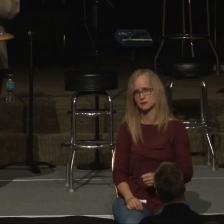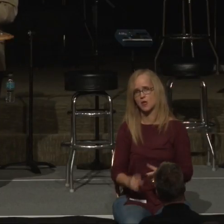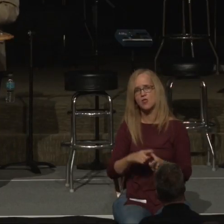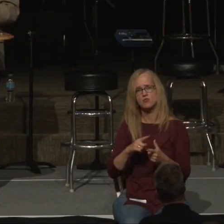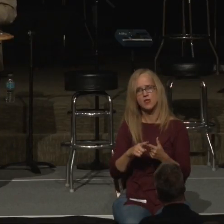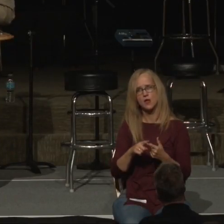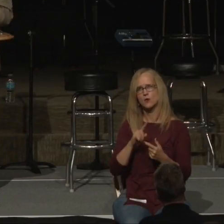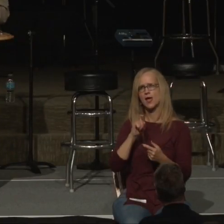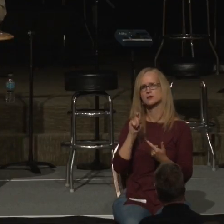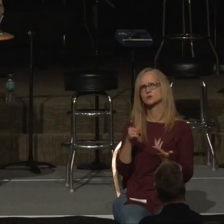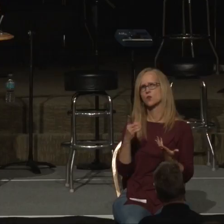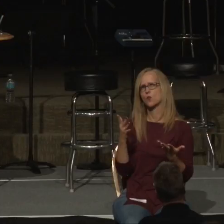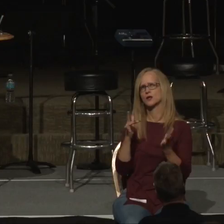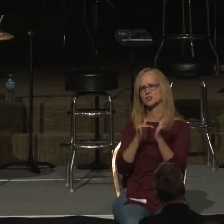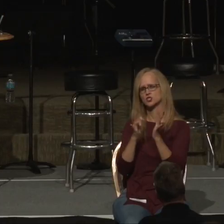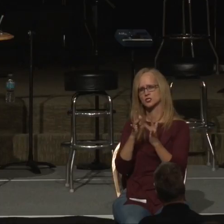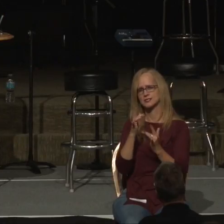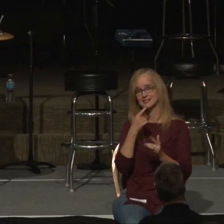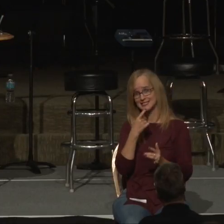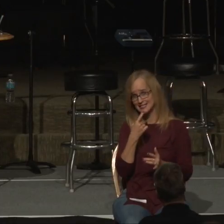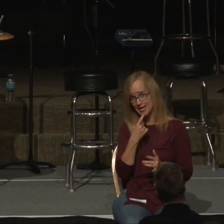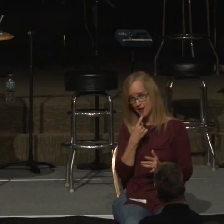then we ask, well, what does Jesus have to say?